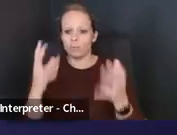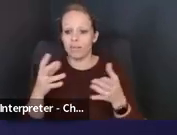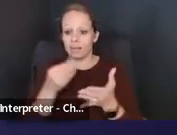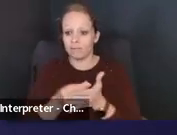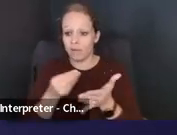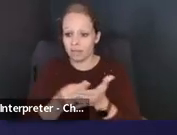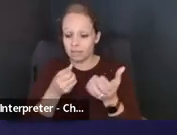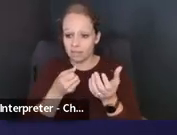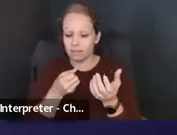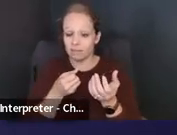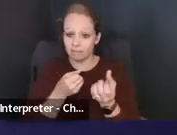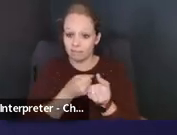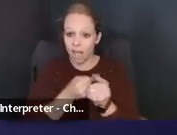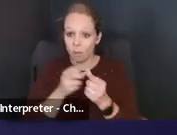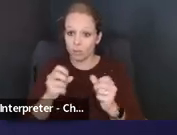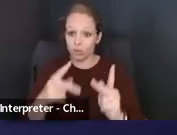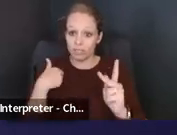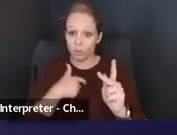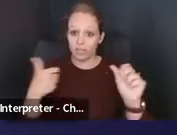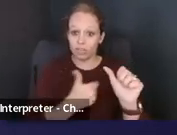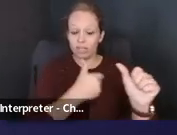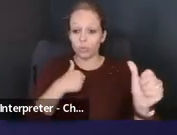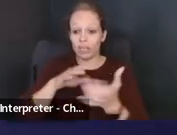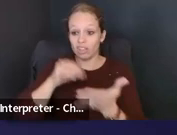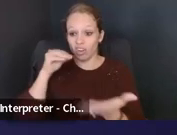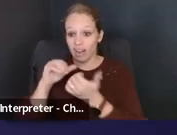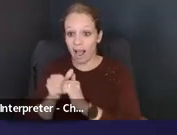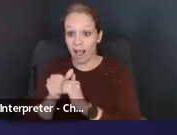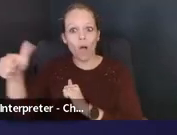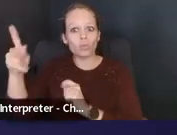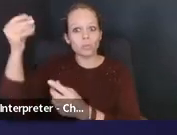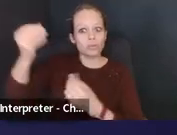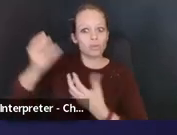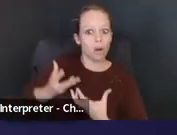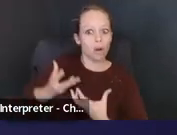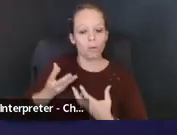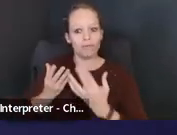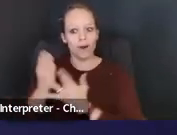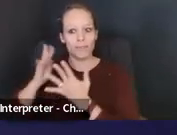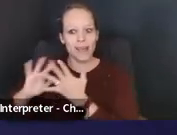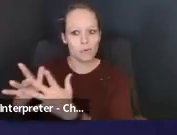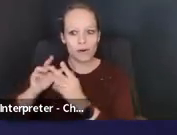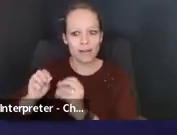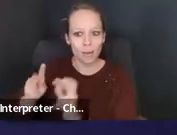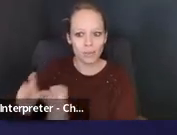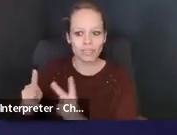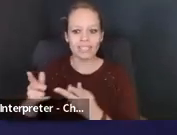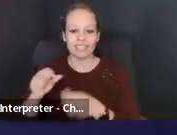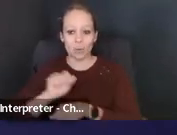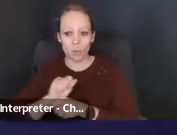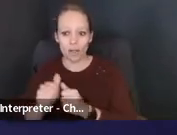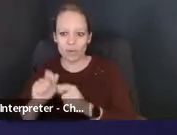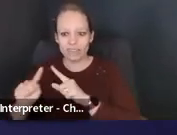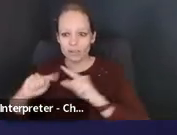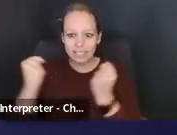we've pursued, I can say we learned about through word of mouth and through networking and connections and working with teams of folks that